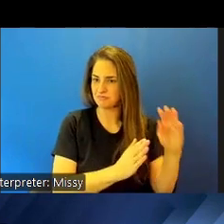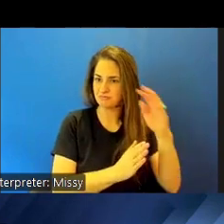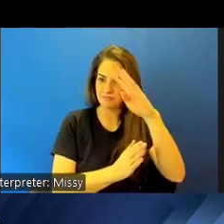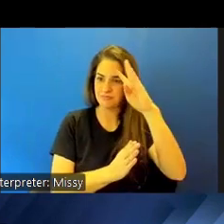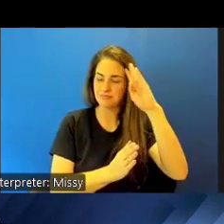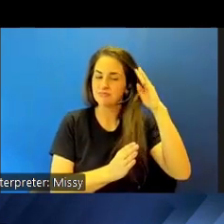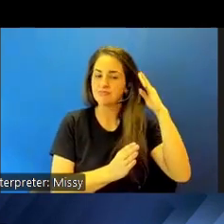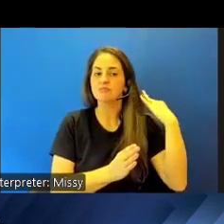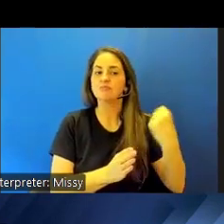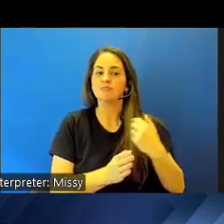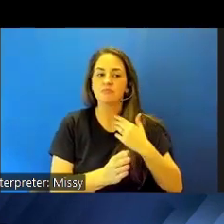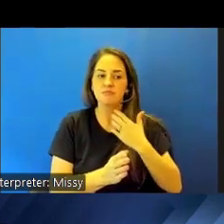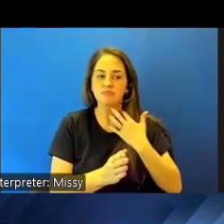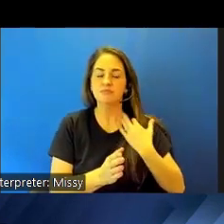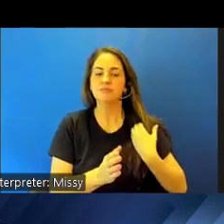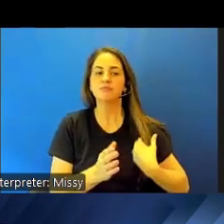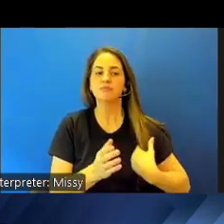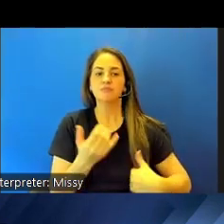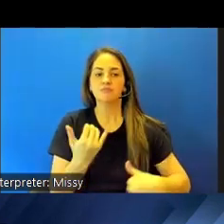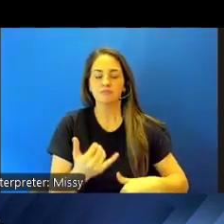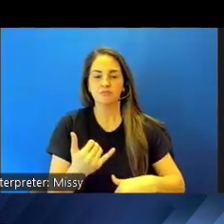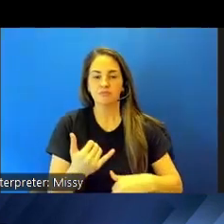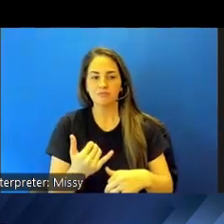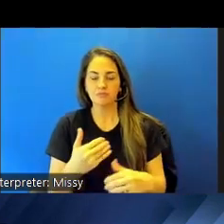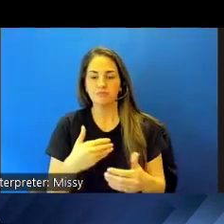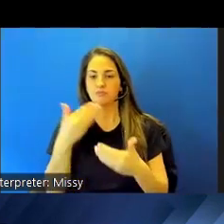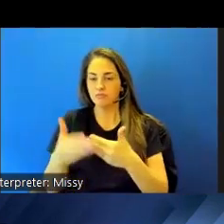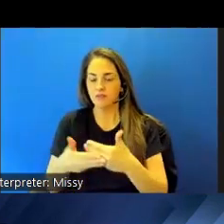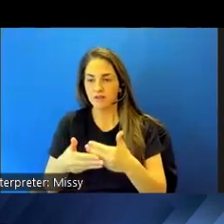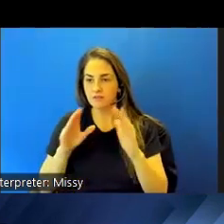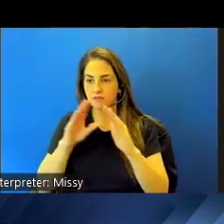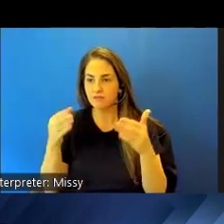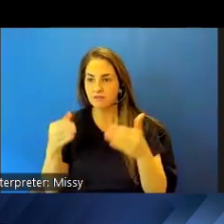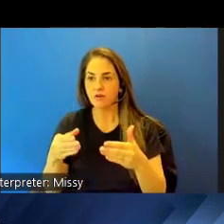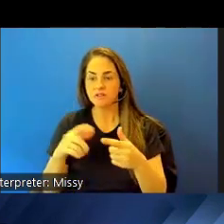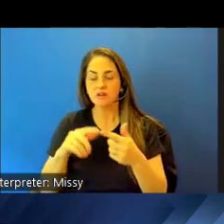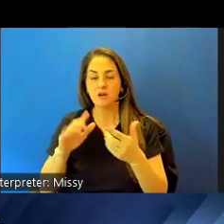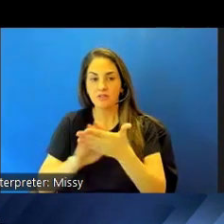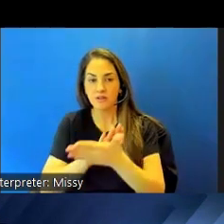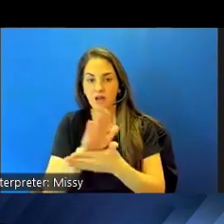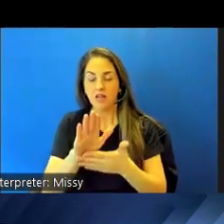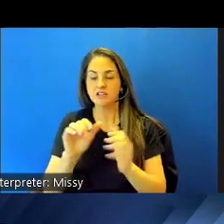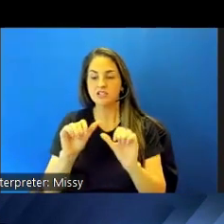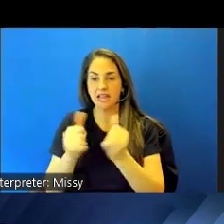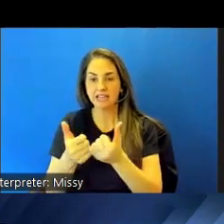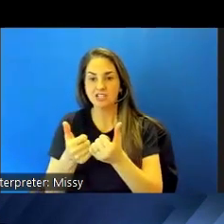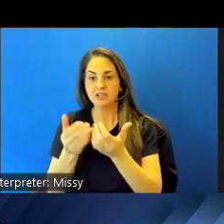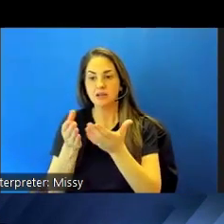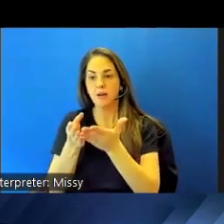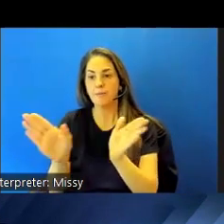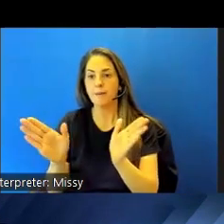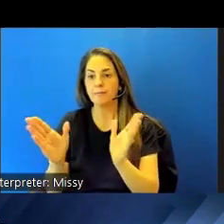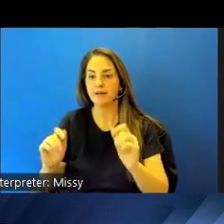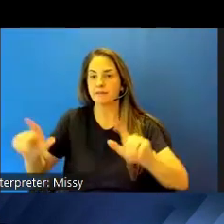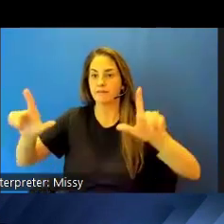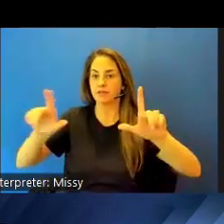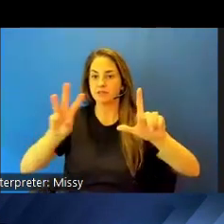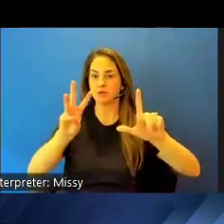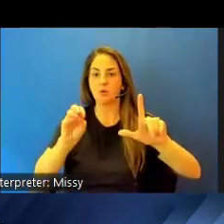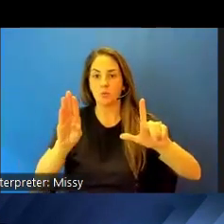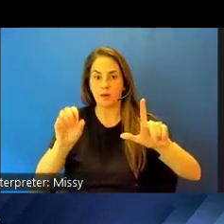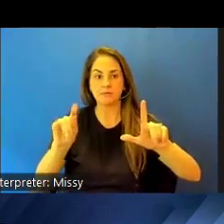work that we're doing and into the work that we want to do regarding our college and agency public-facing